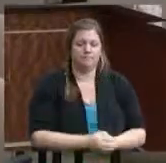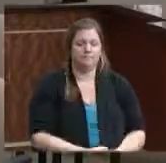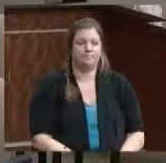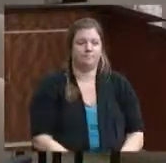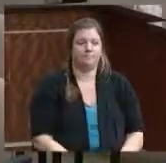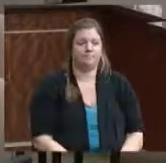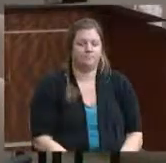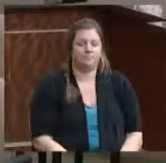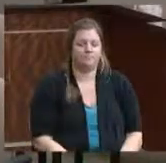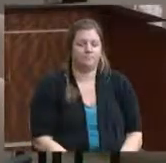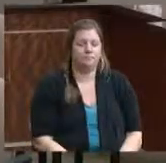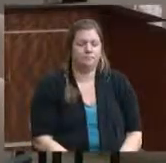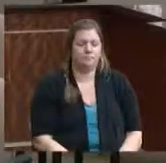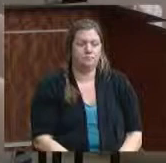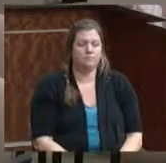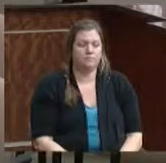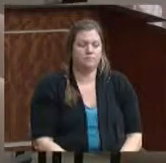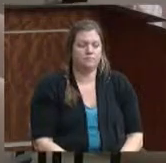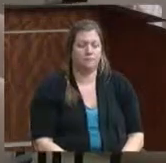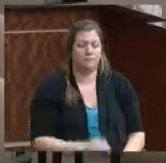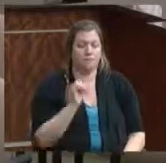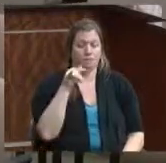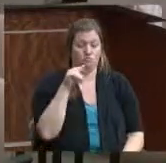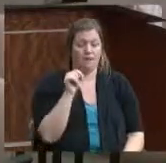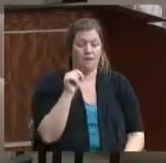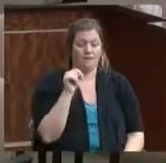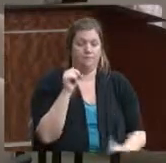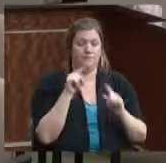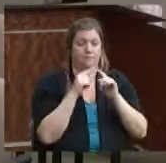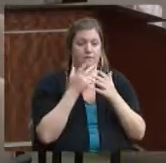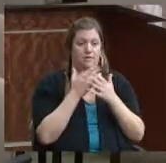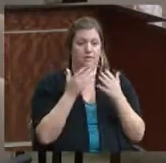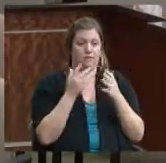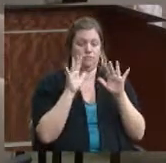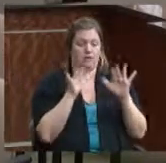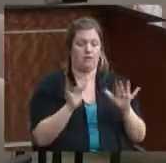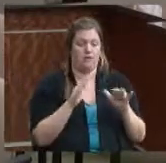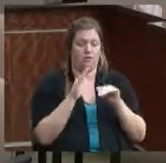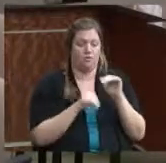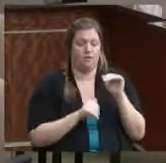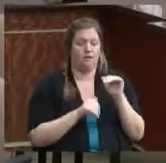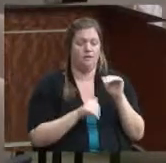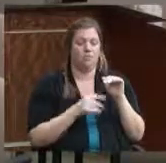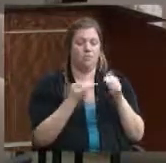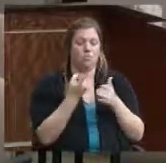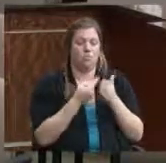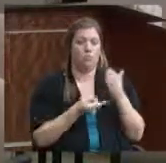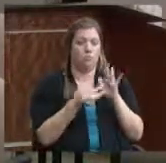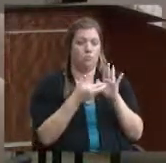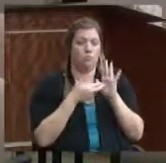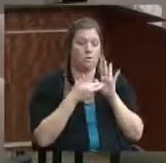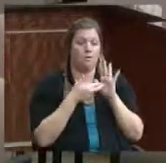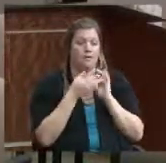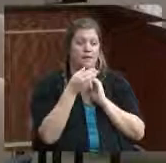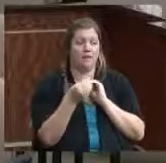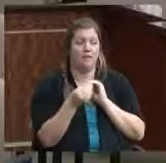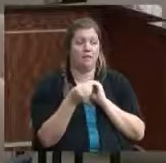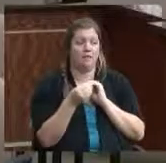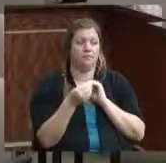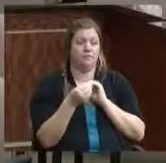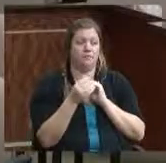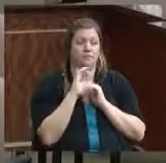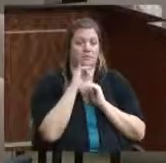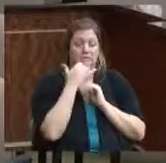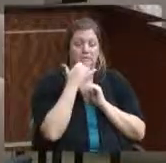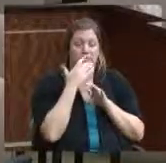earthen dikes, trap devices greater than the minimum required, and an